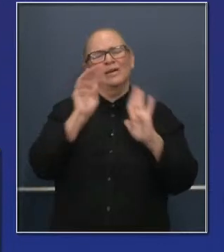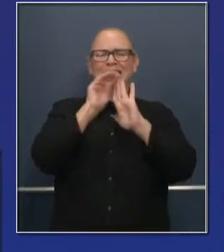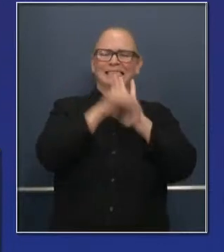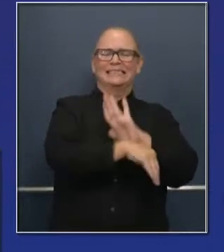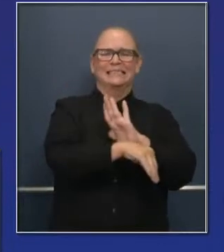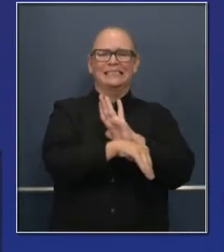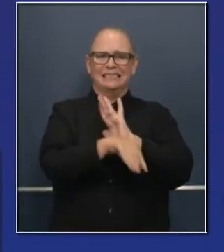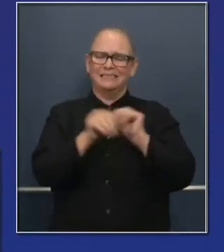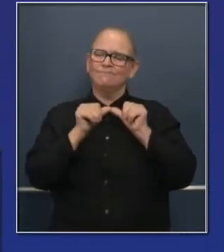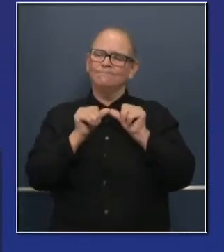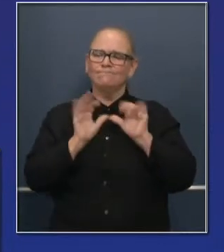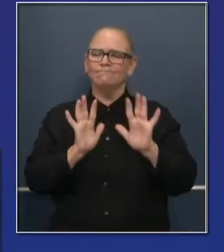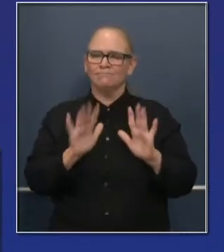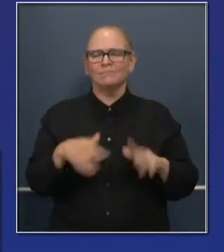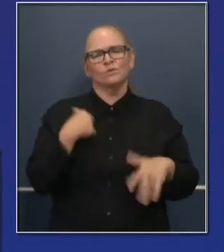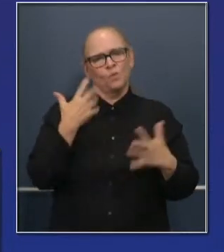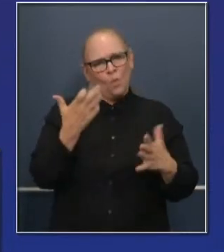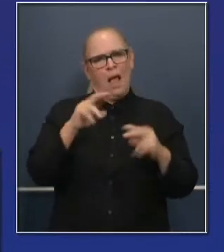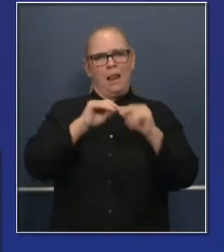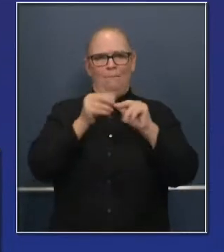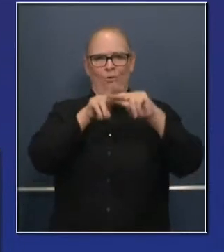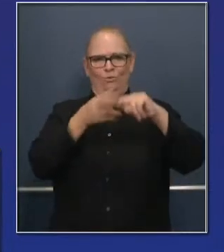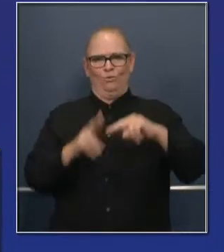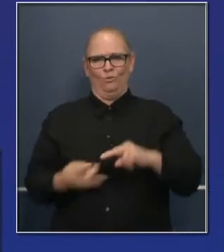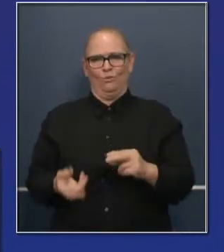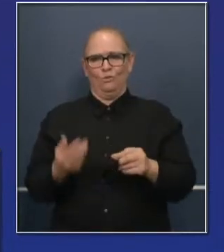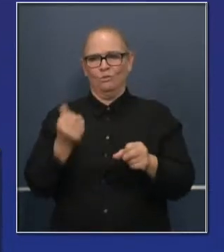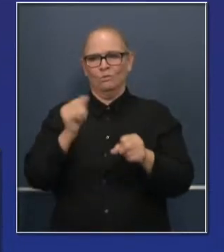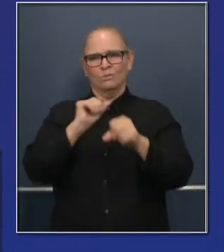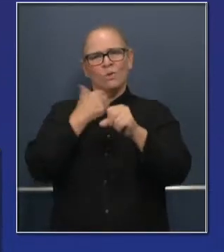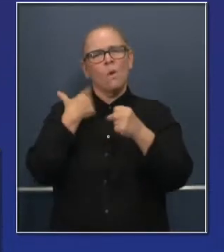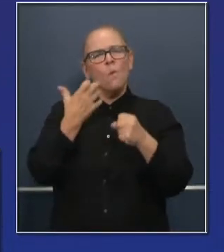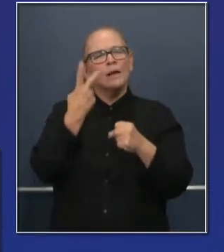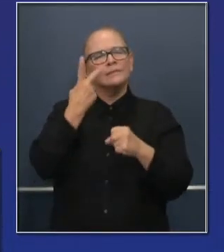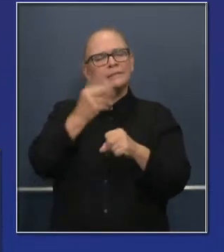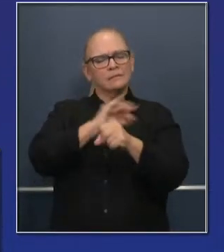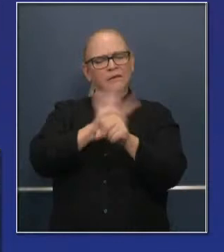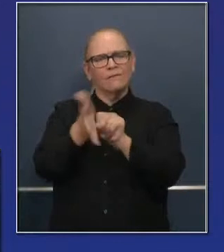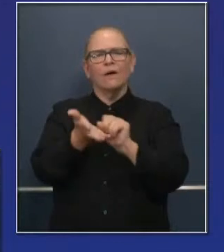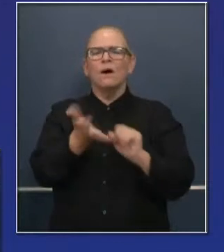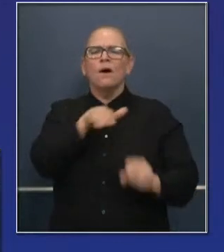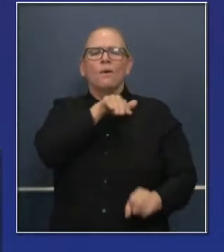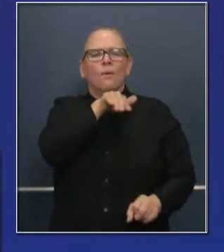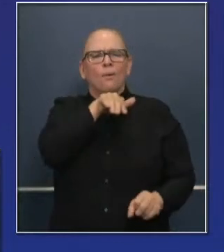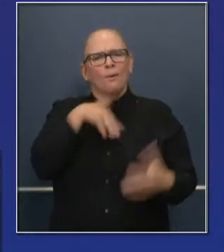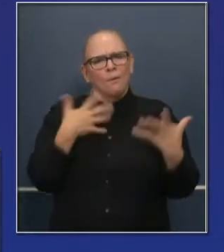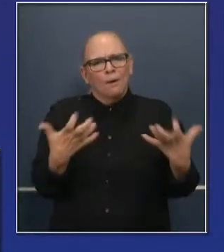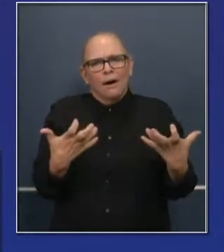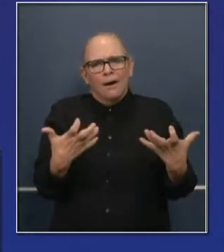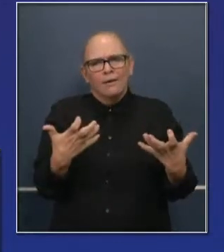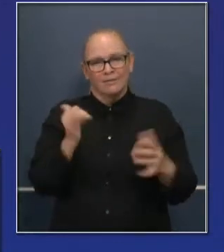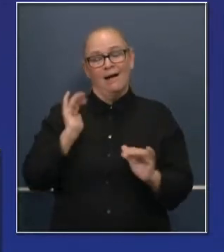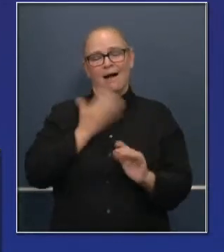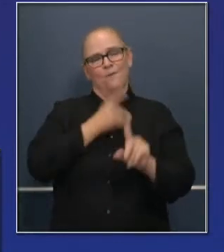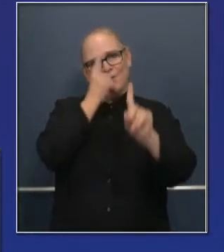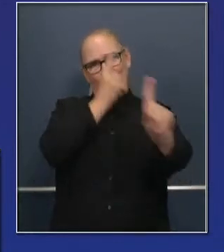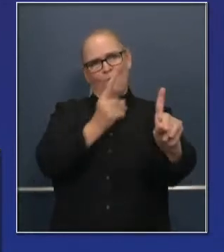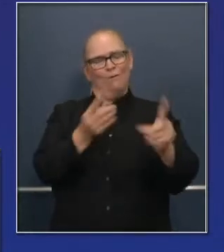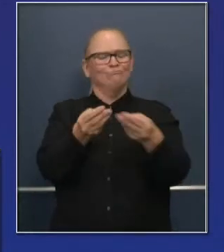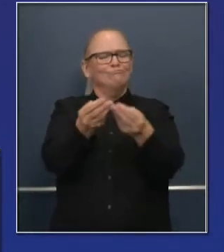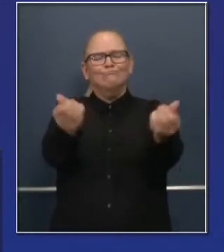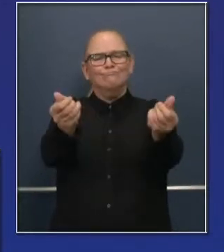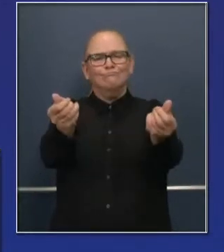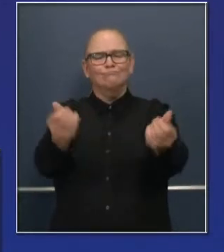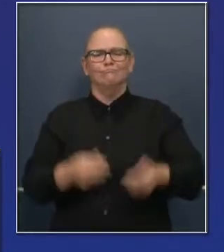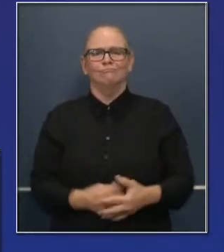ultimately extinguish this virus, which is indeed our long-term goal, or at least mitigate its impacts through therapeutics